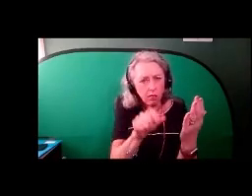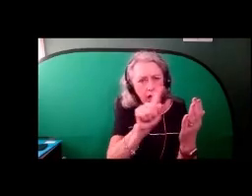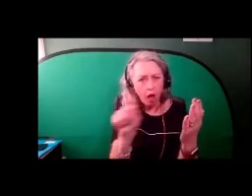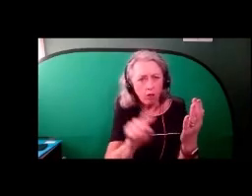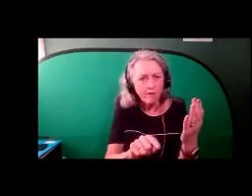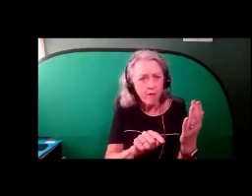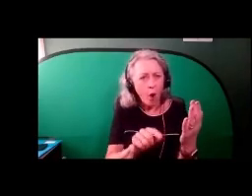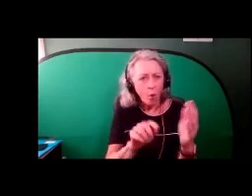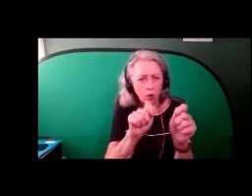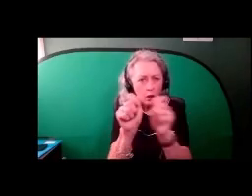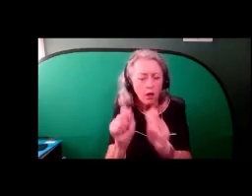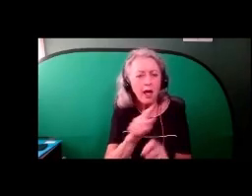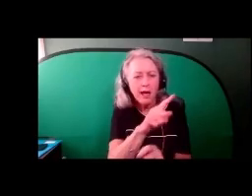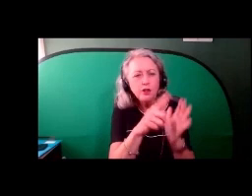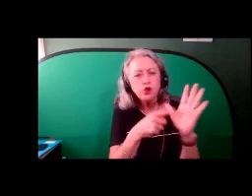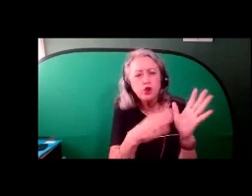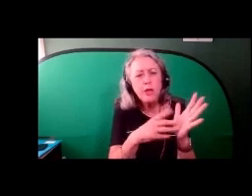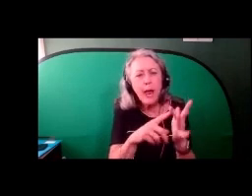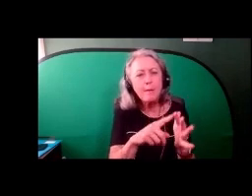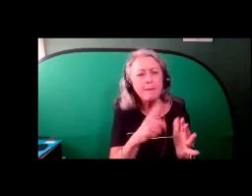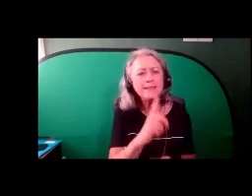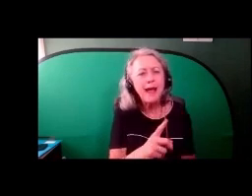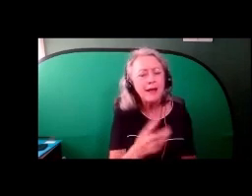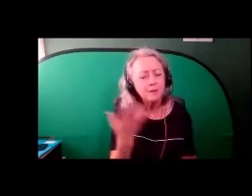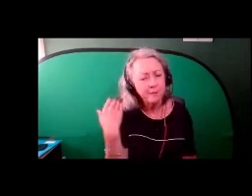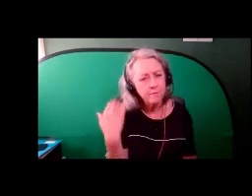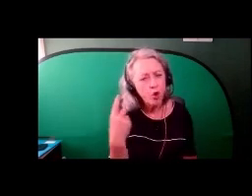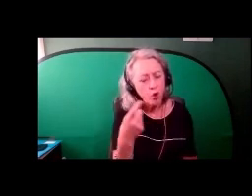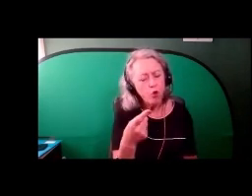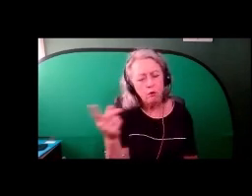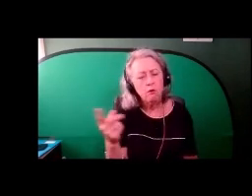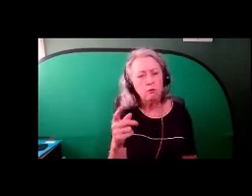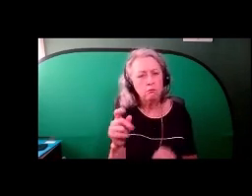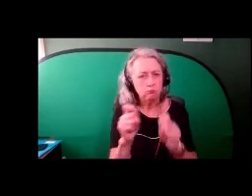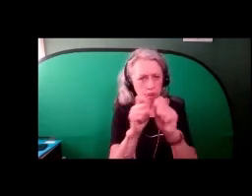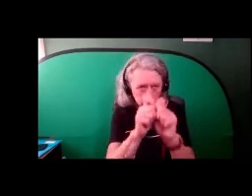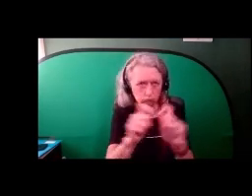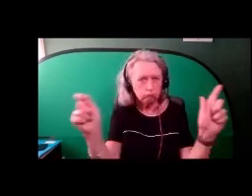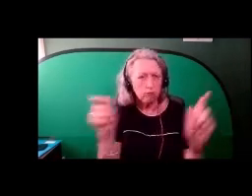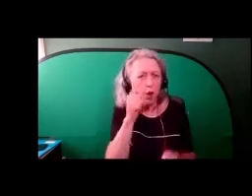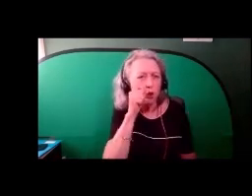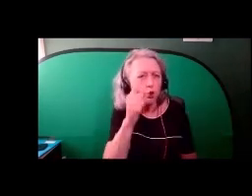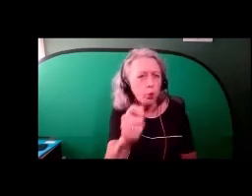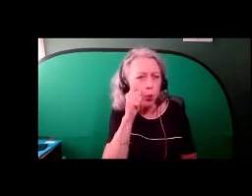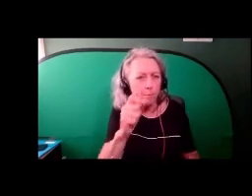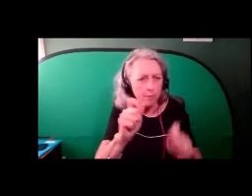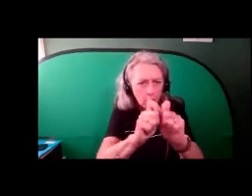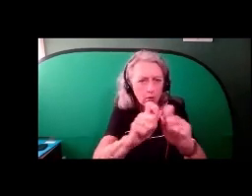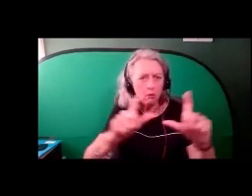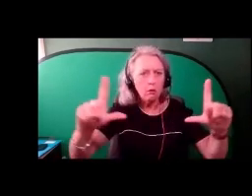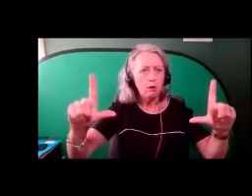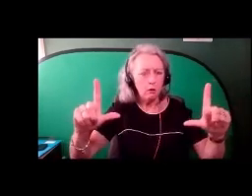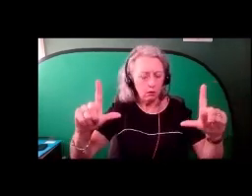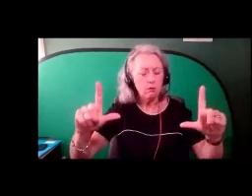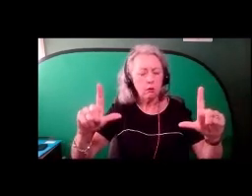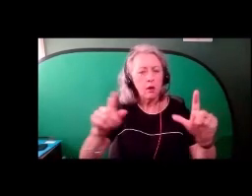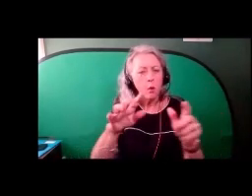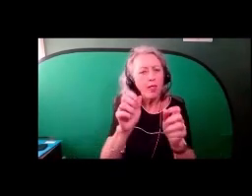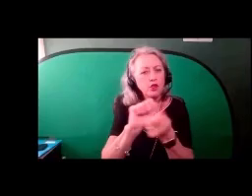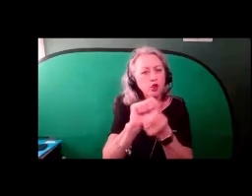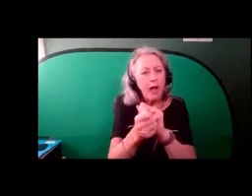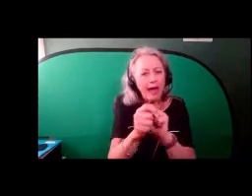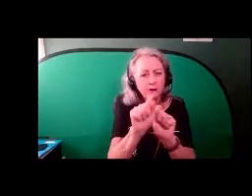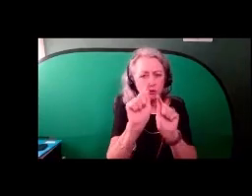Jamie also talked a little bit about how Zoom, which is the magnifier, changes some of the gestures on your phone.